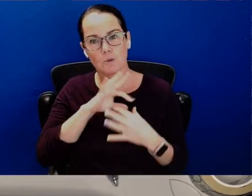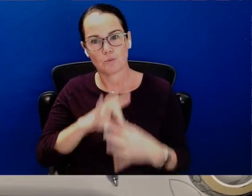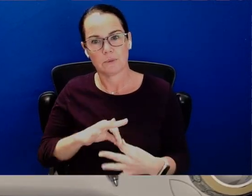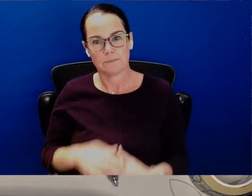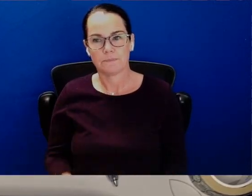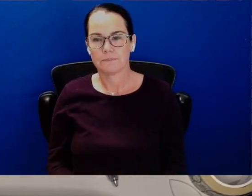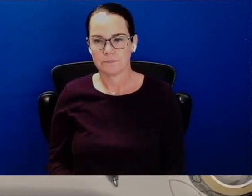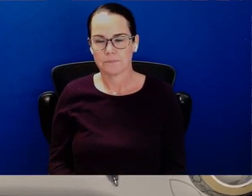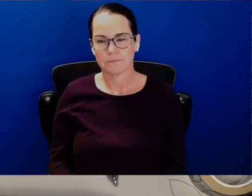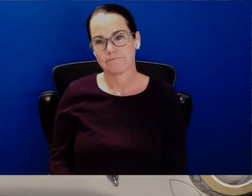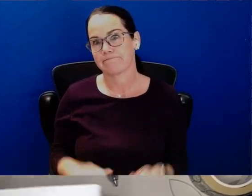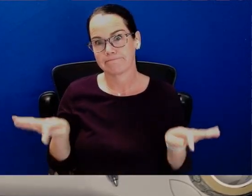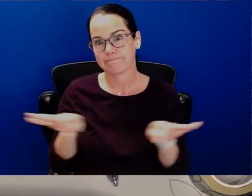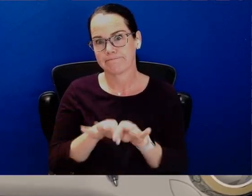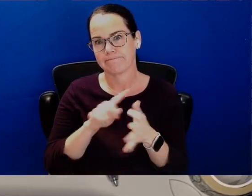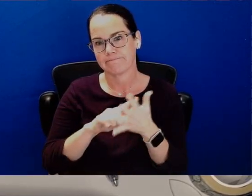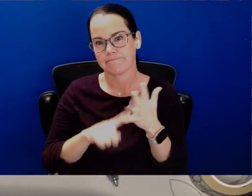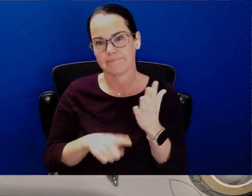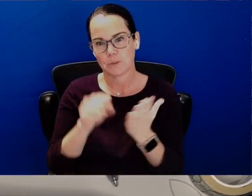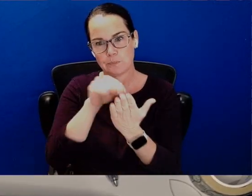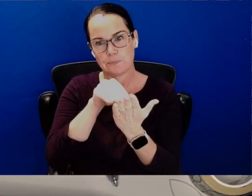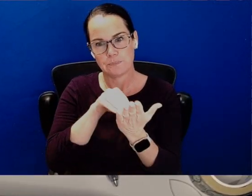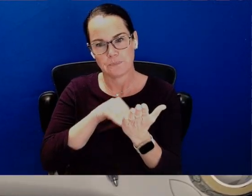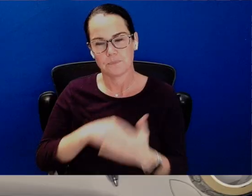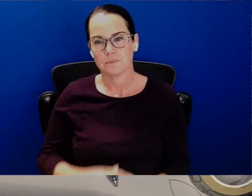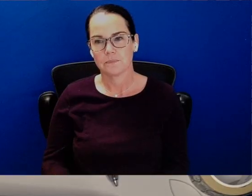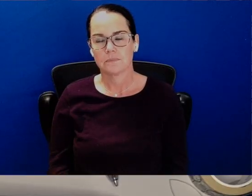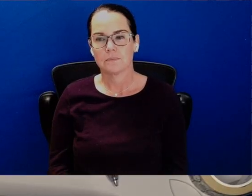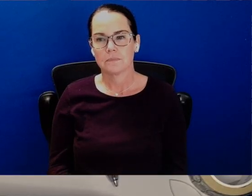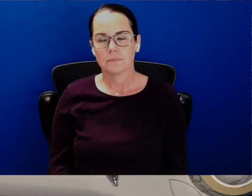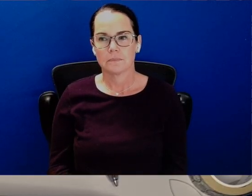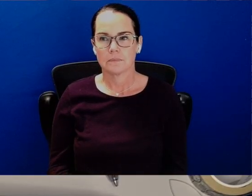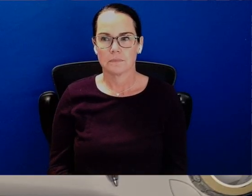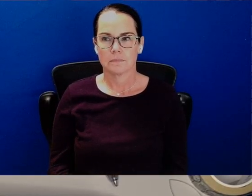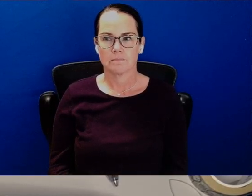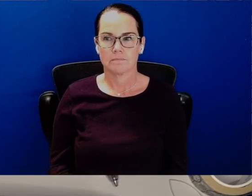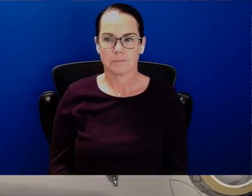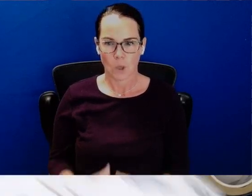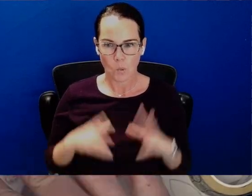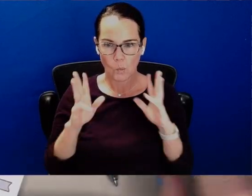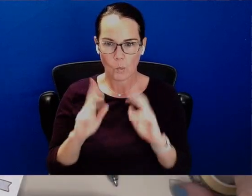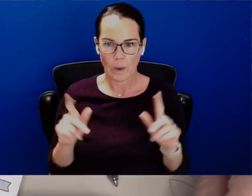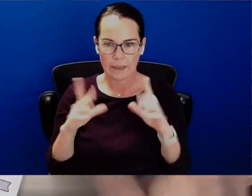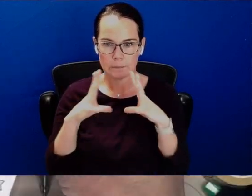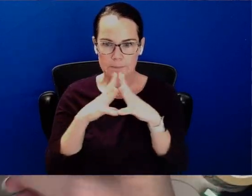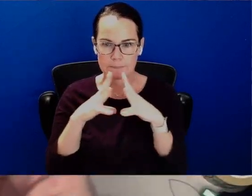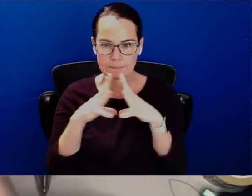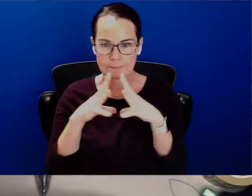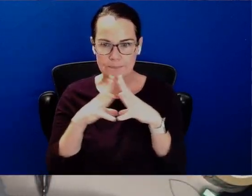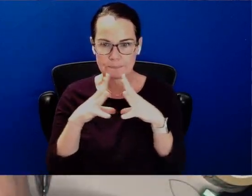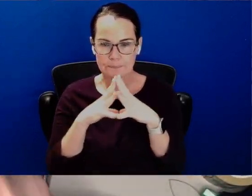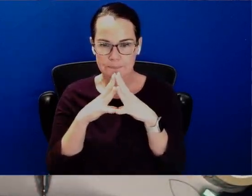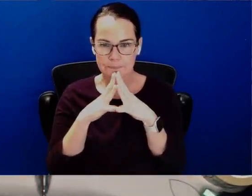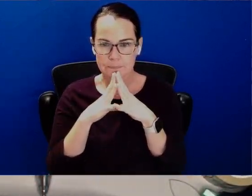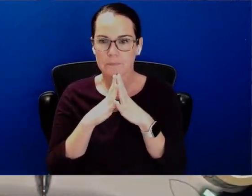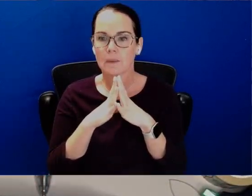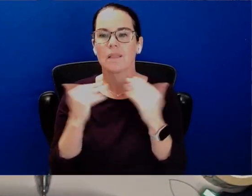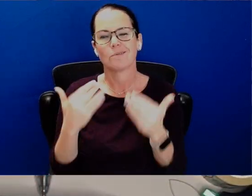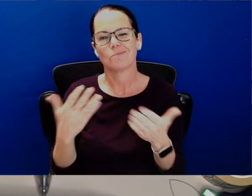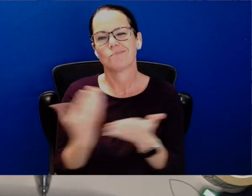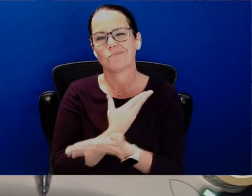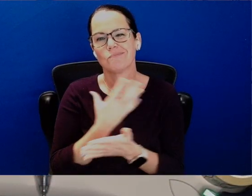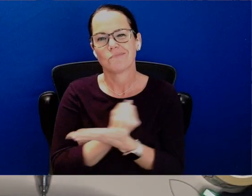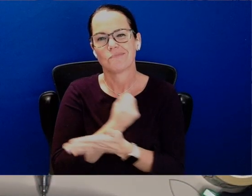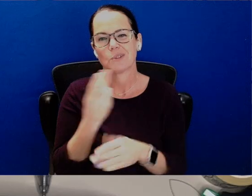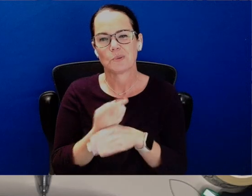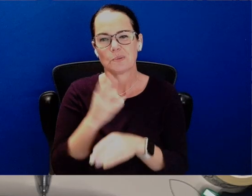personal-related stuff, just important things to note. All right, well, I'm gonna use, yeah, let's use this